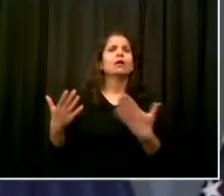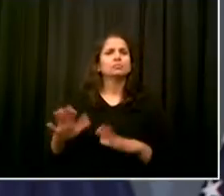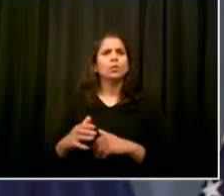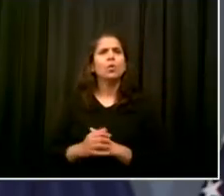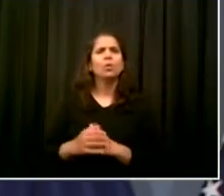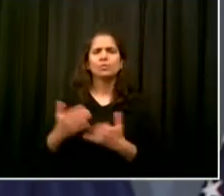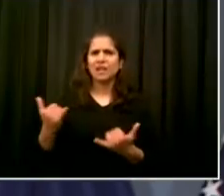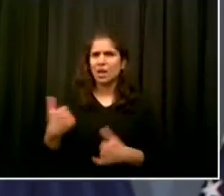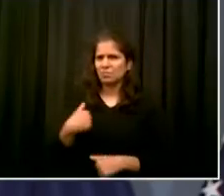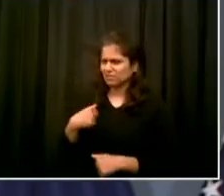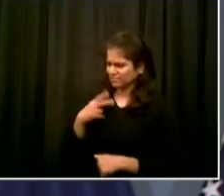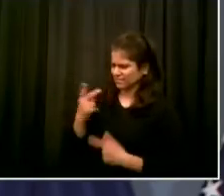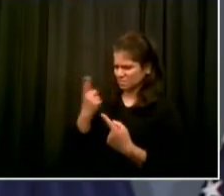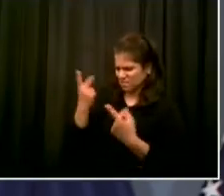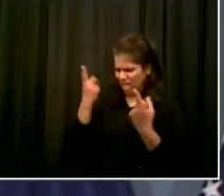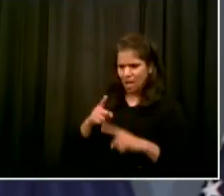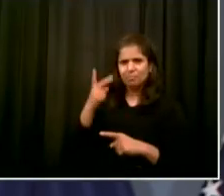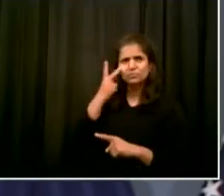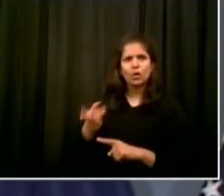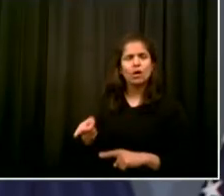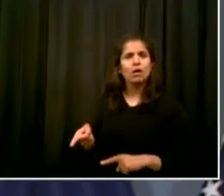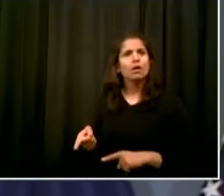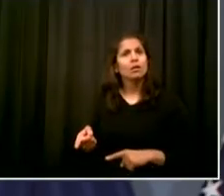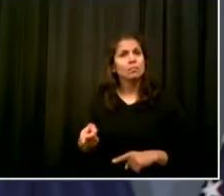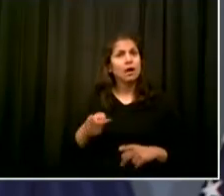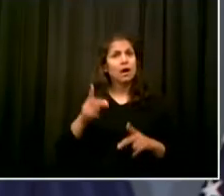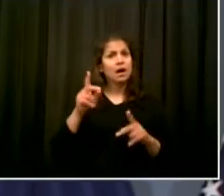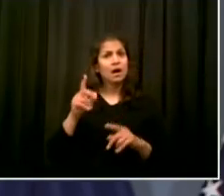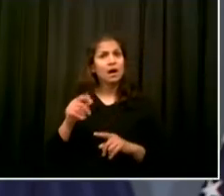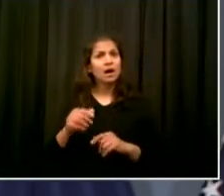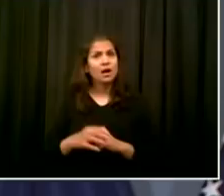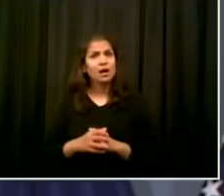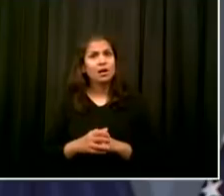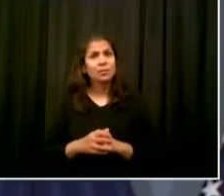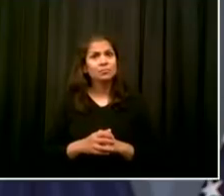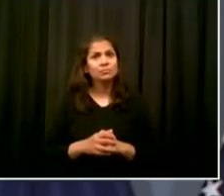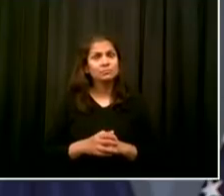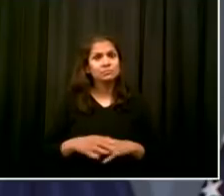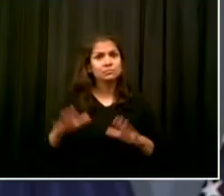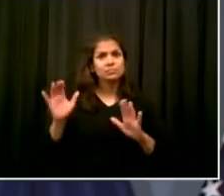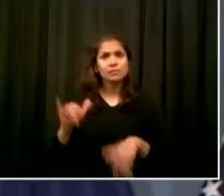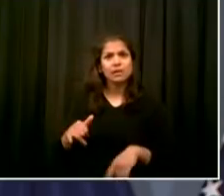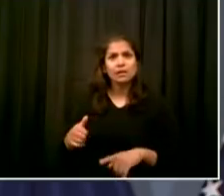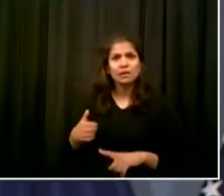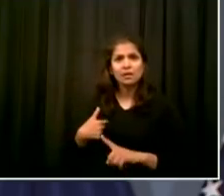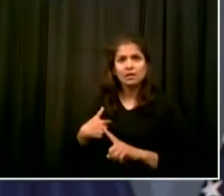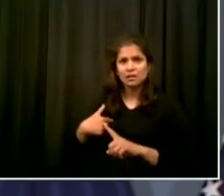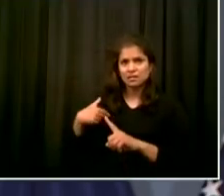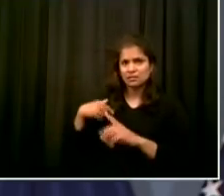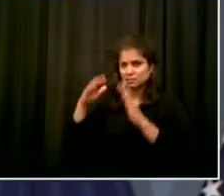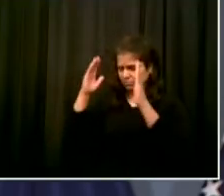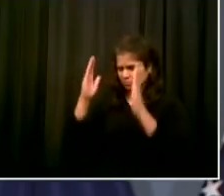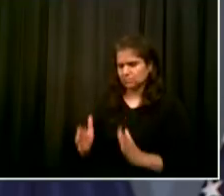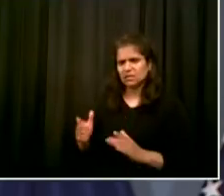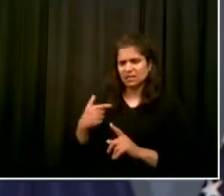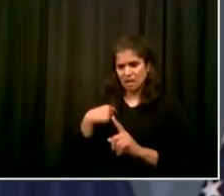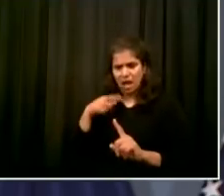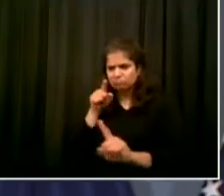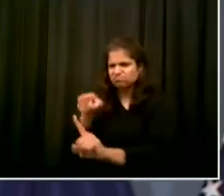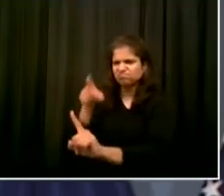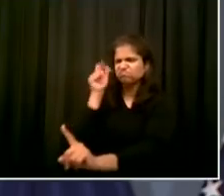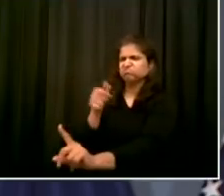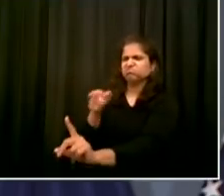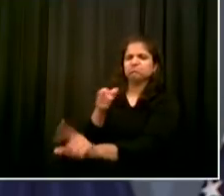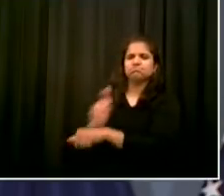different, founded Man Up. And it began, like so many of the great historic movements in history, in a small